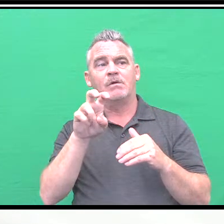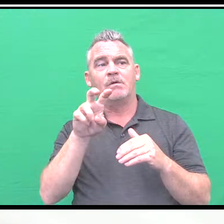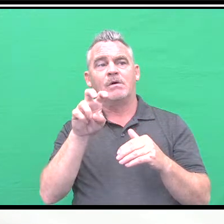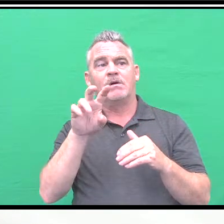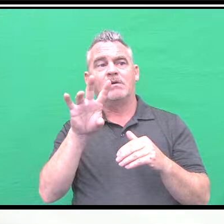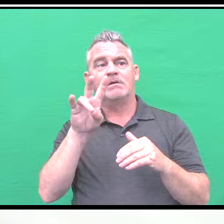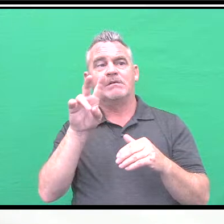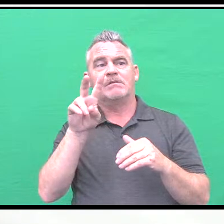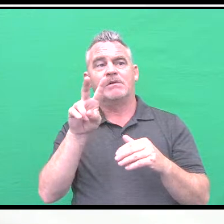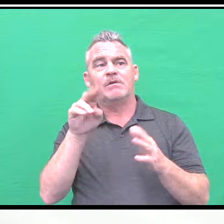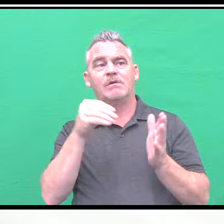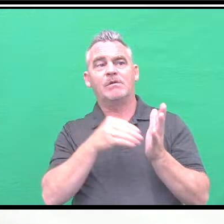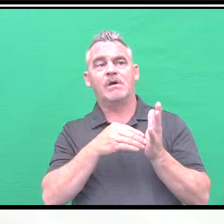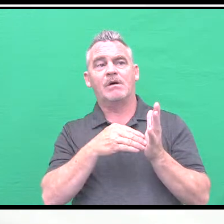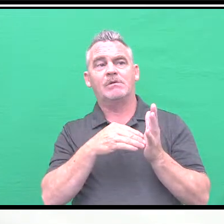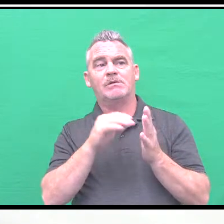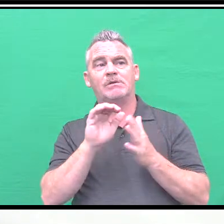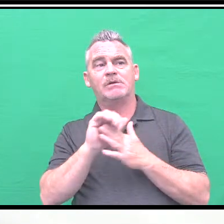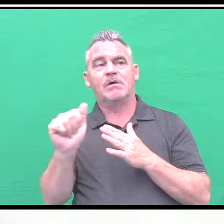$272,000. And,